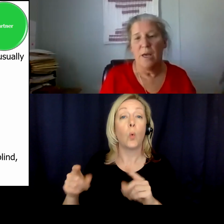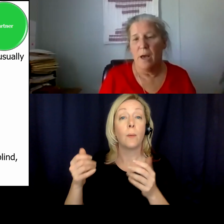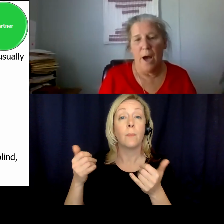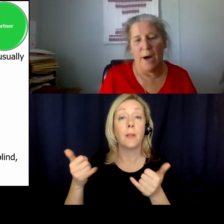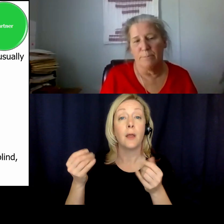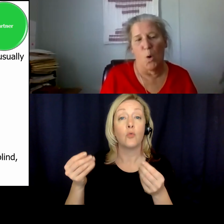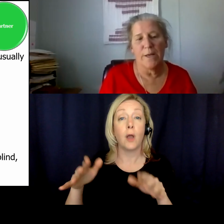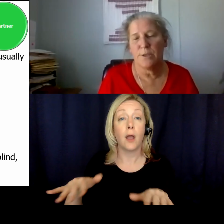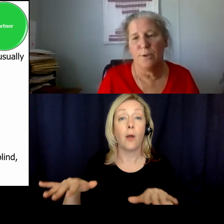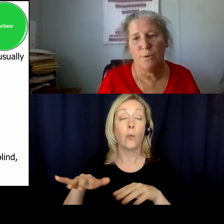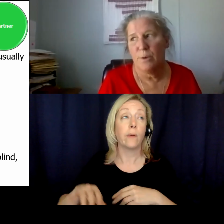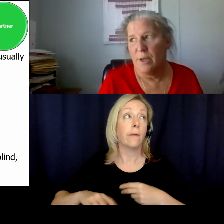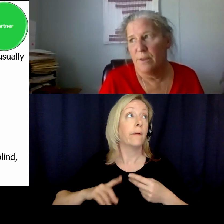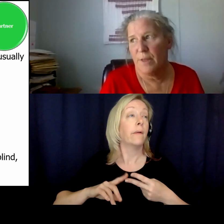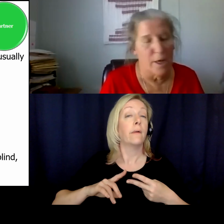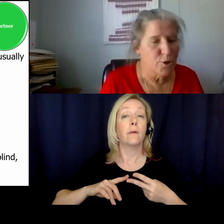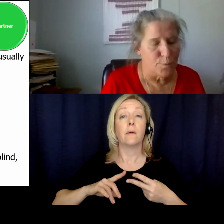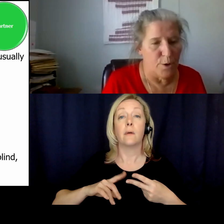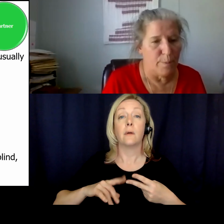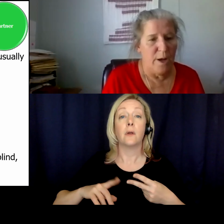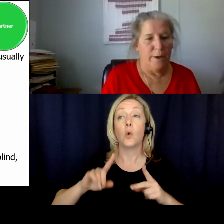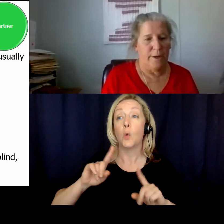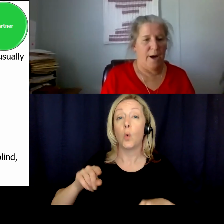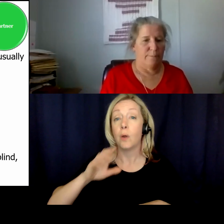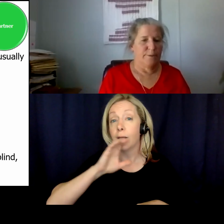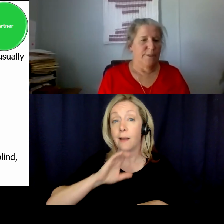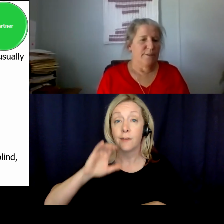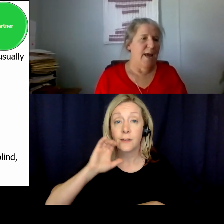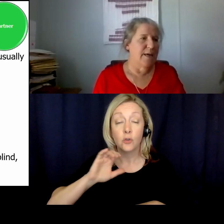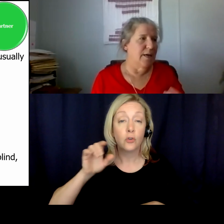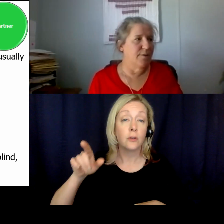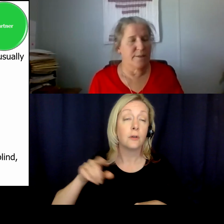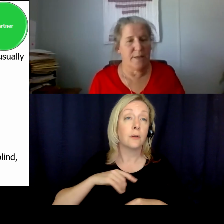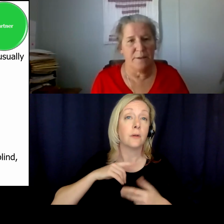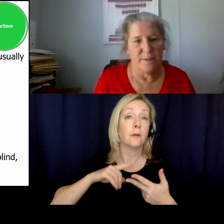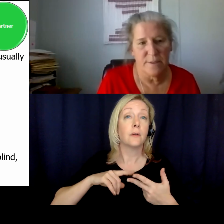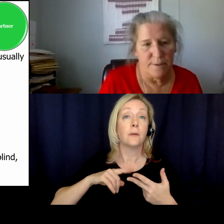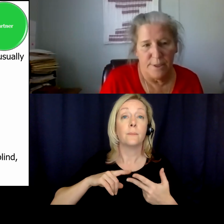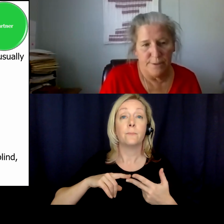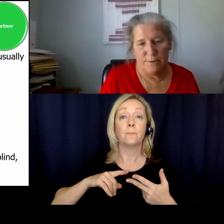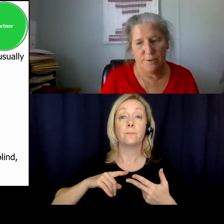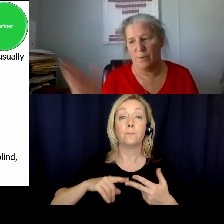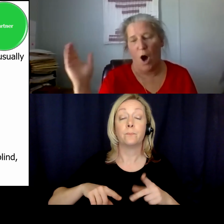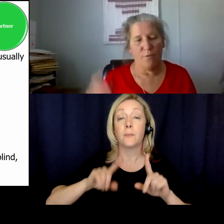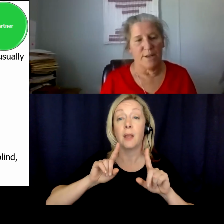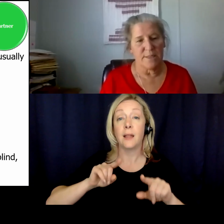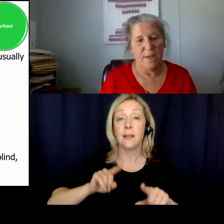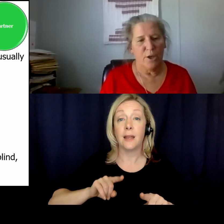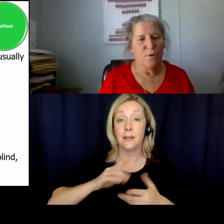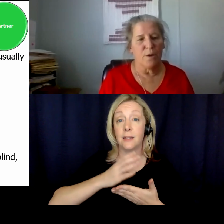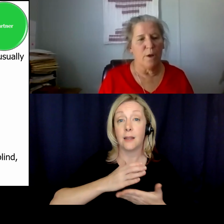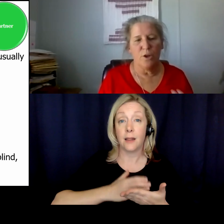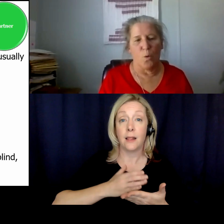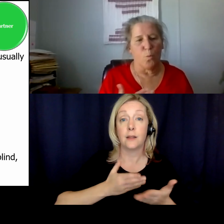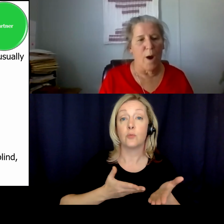anything. Going to the lunchroom, taking the attendance to the office.